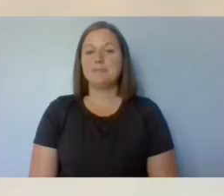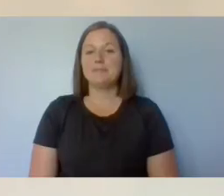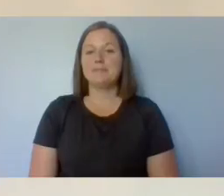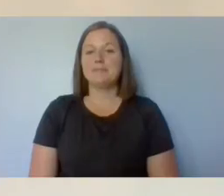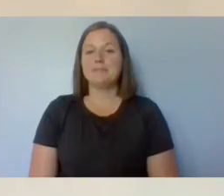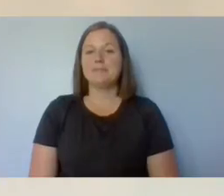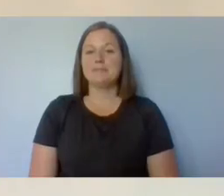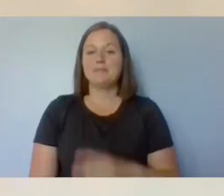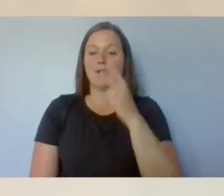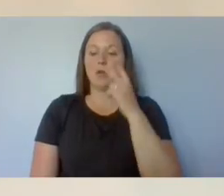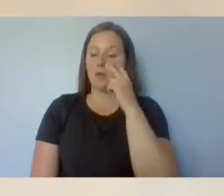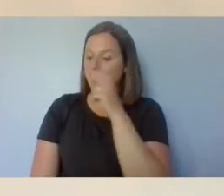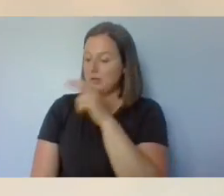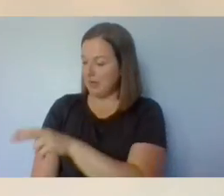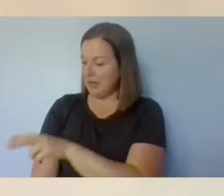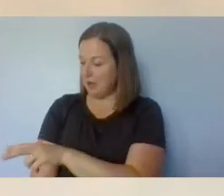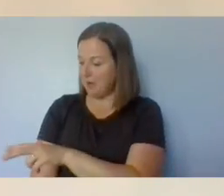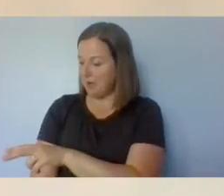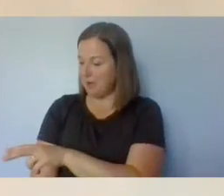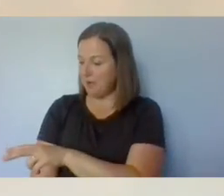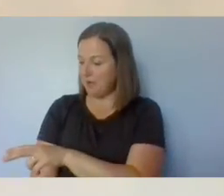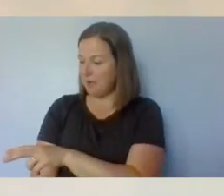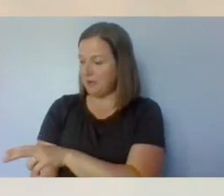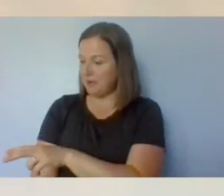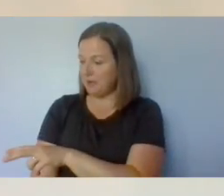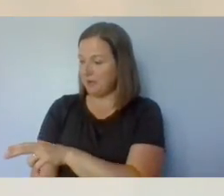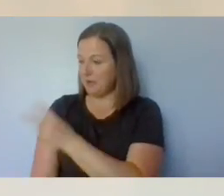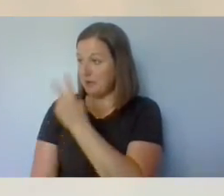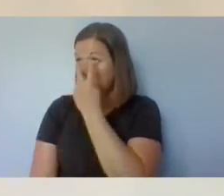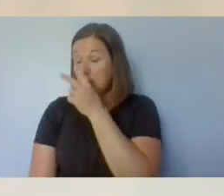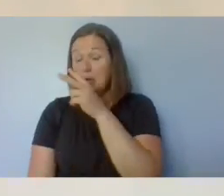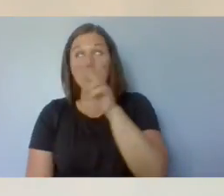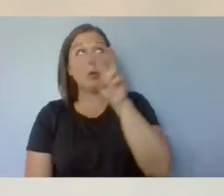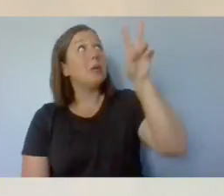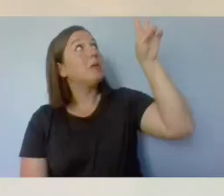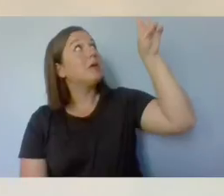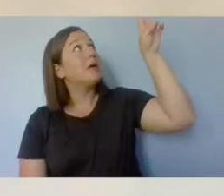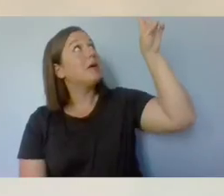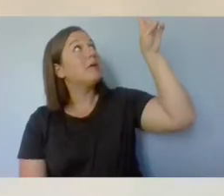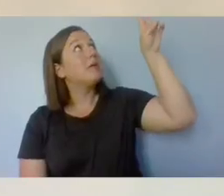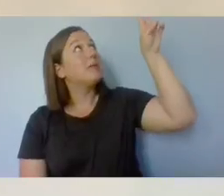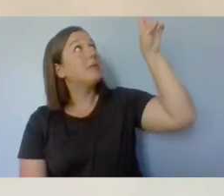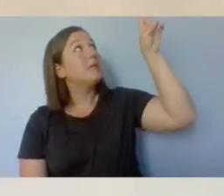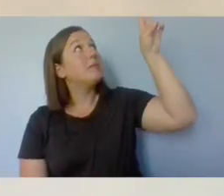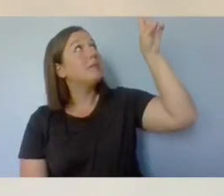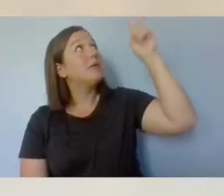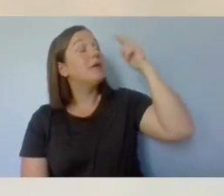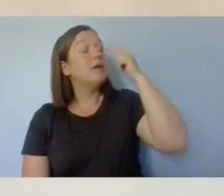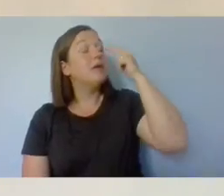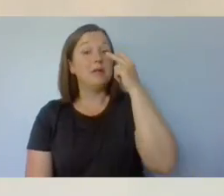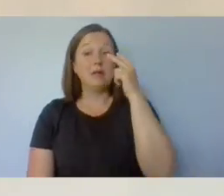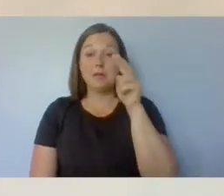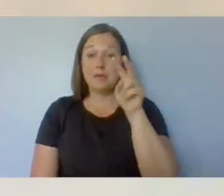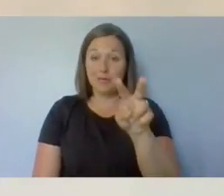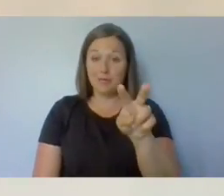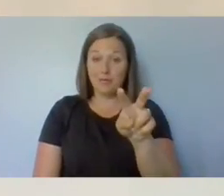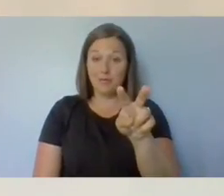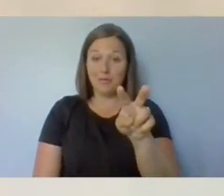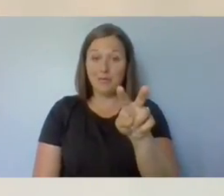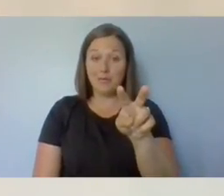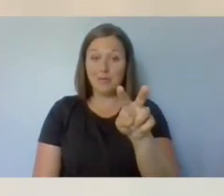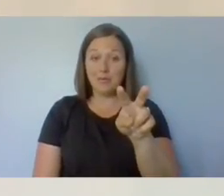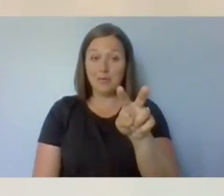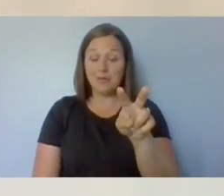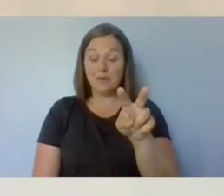Look down to the floor, back to the sky. Look forward, lift